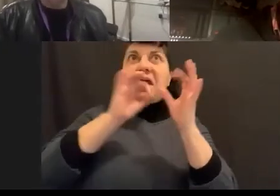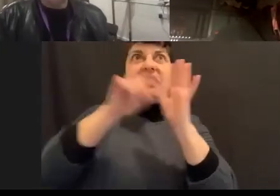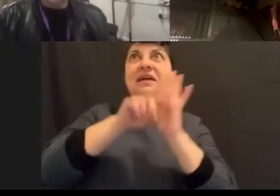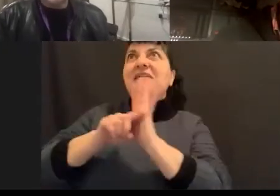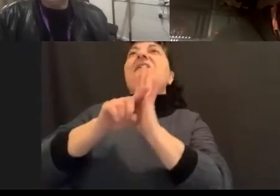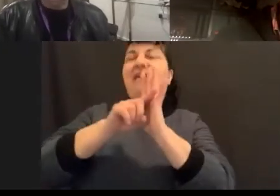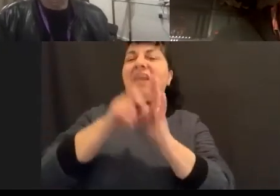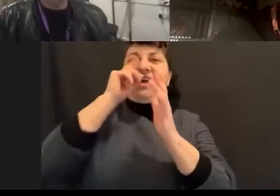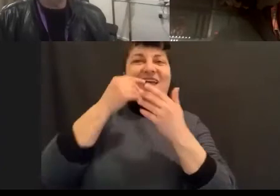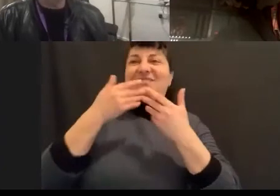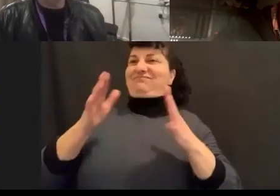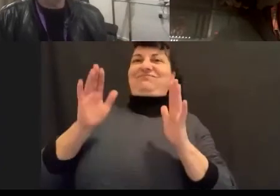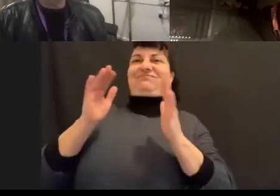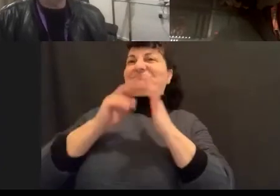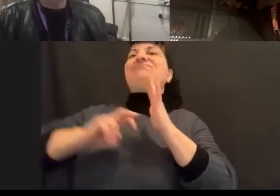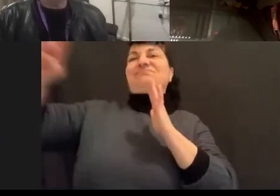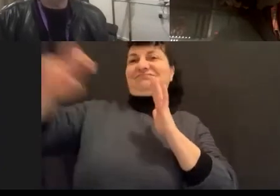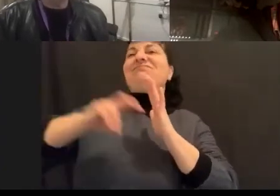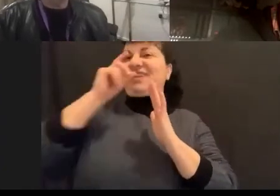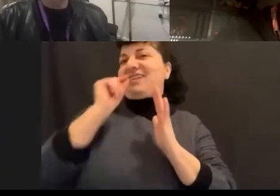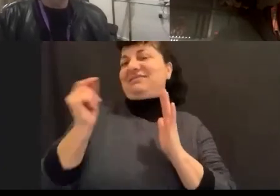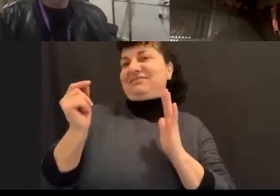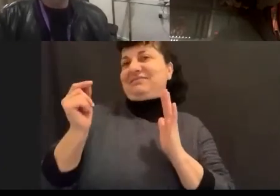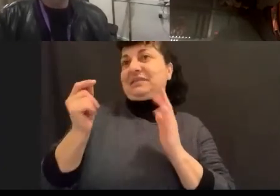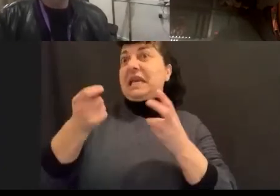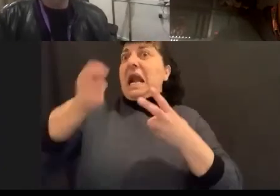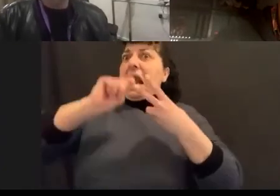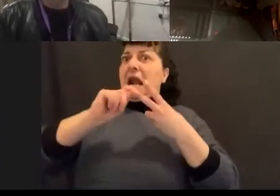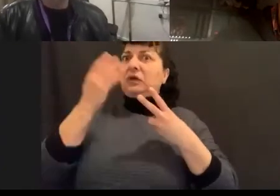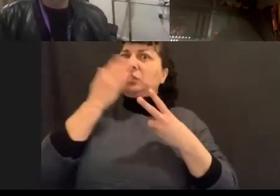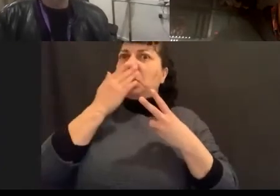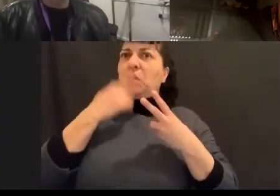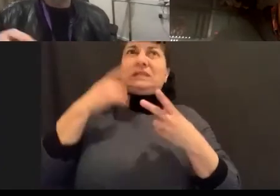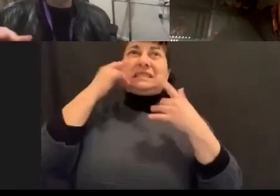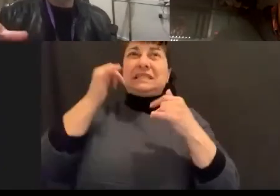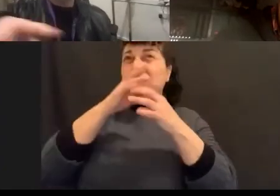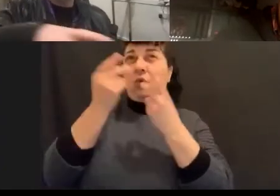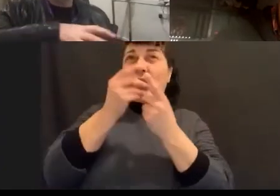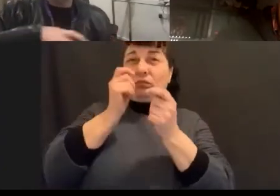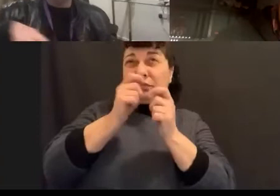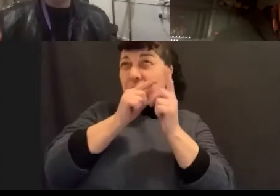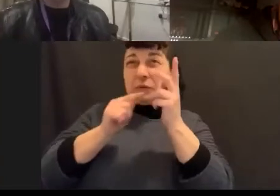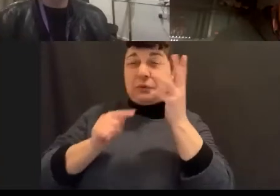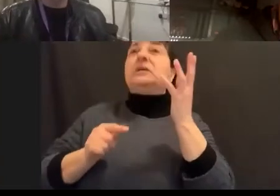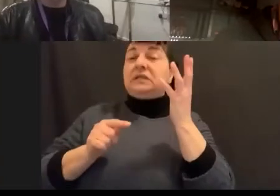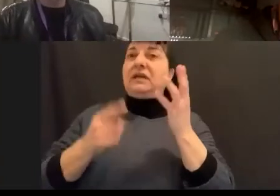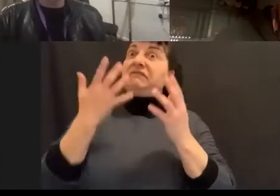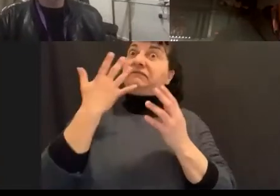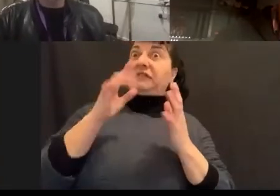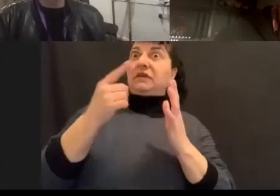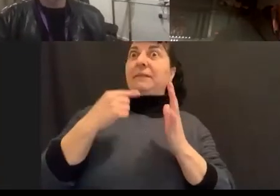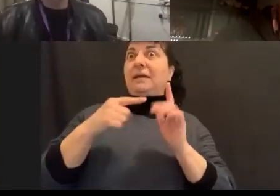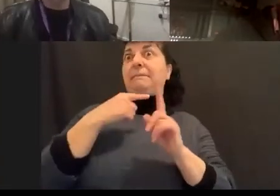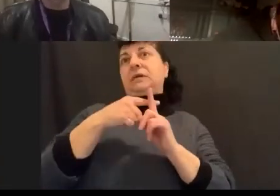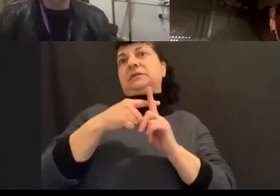time, the first round of tests, we got about 50 positives. So clearly it had already extended widely through that school.